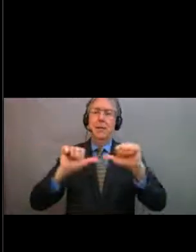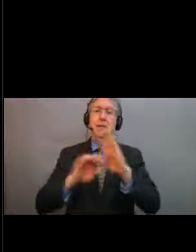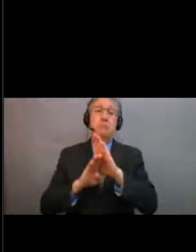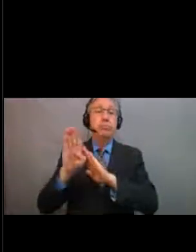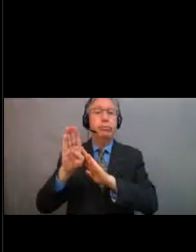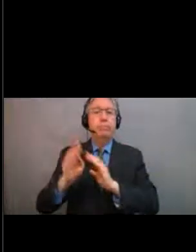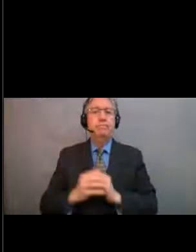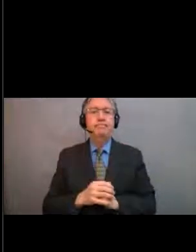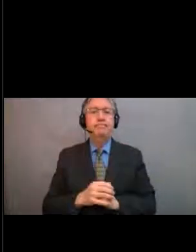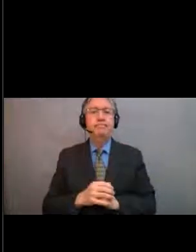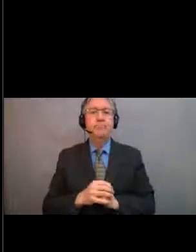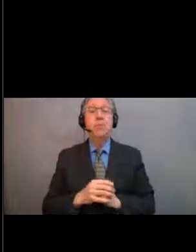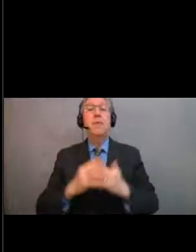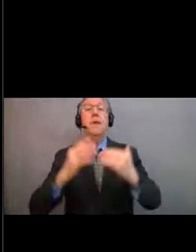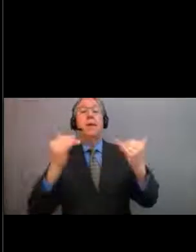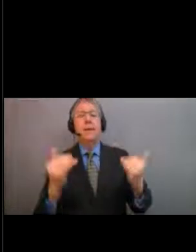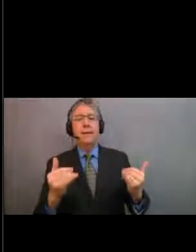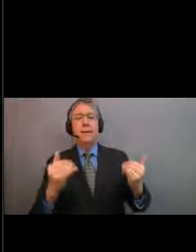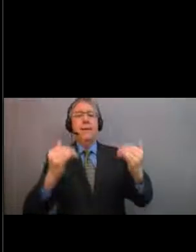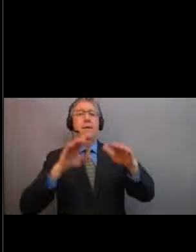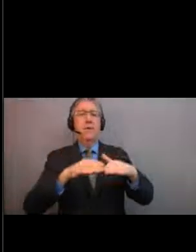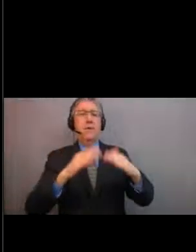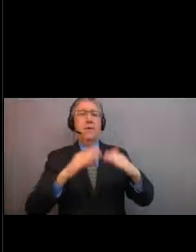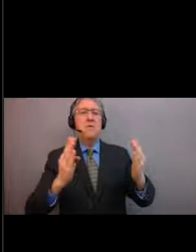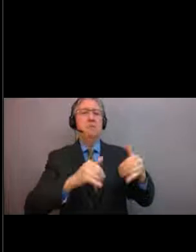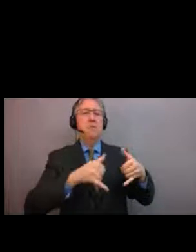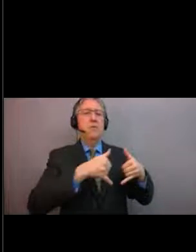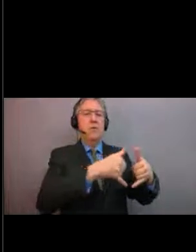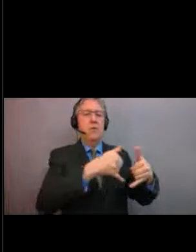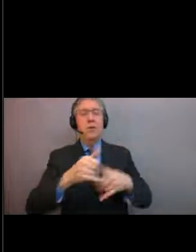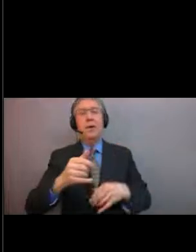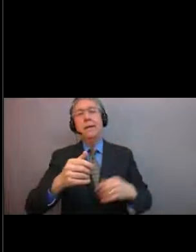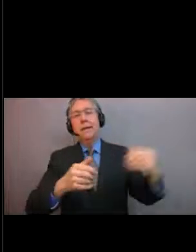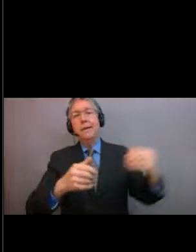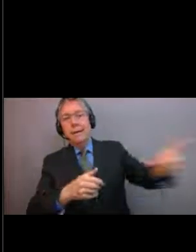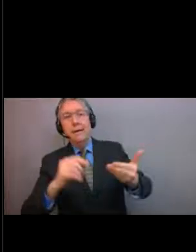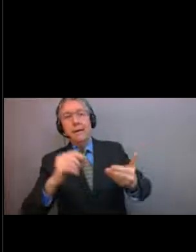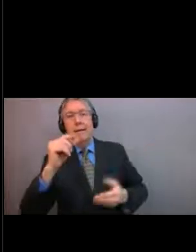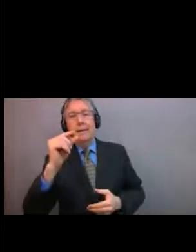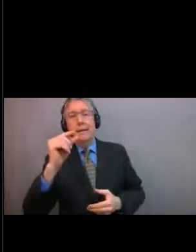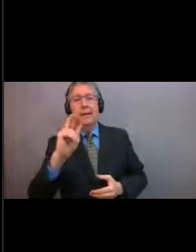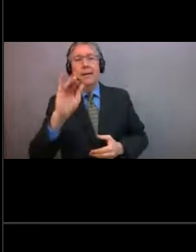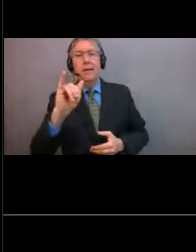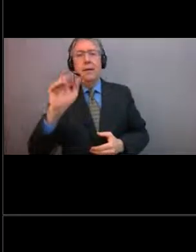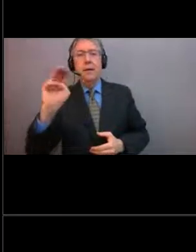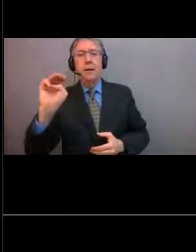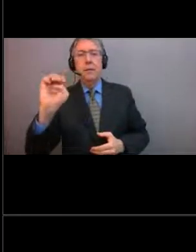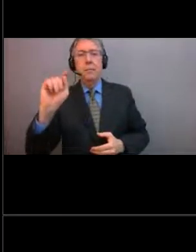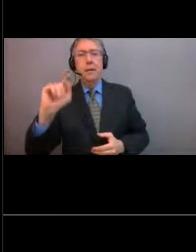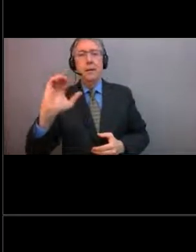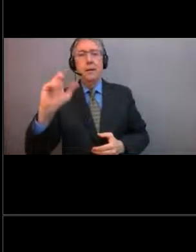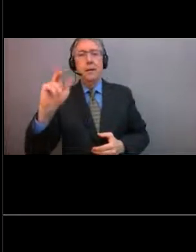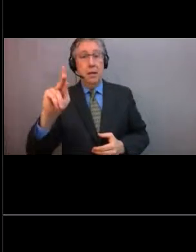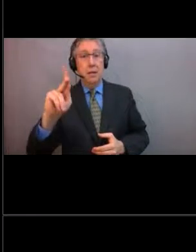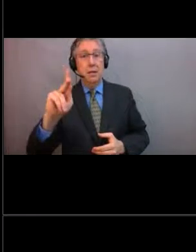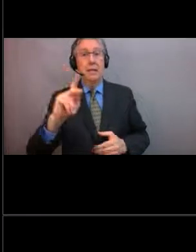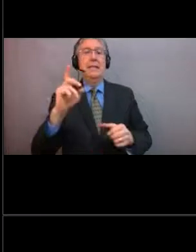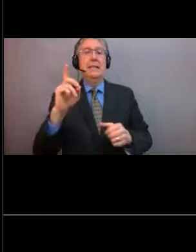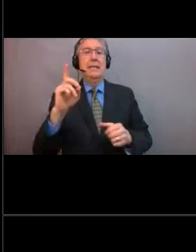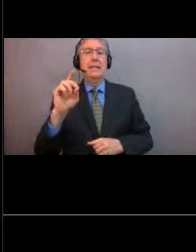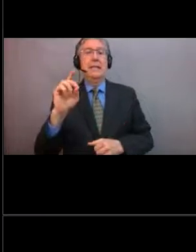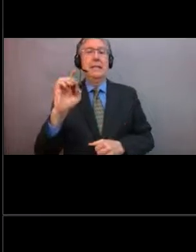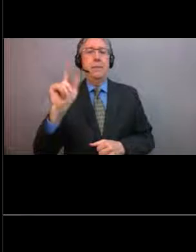conveyance of the awards. And I'd like to now ask Gary Matlock, our Deputy Assistant Administrator for Science, to take the floor and commence